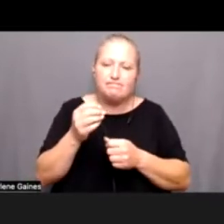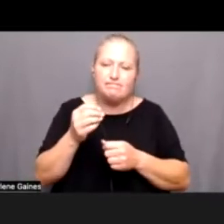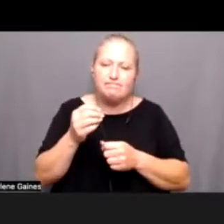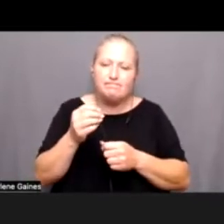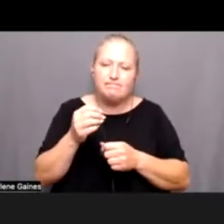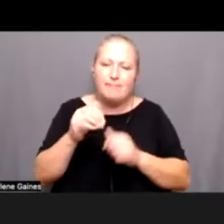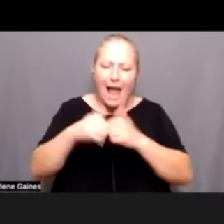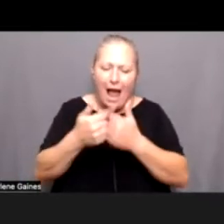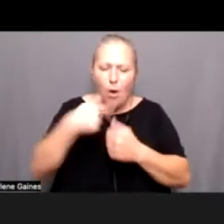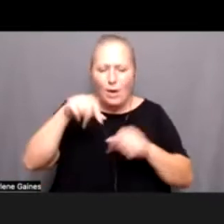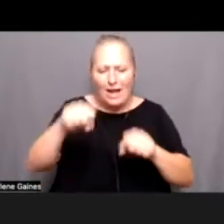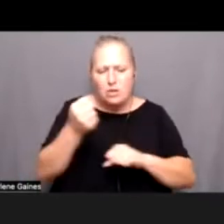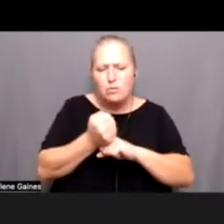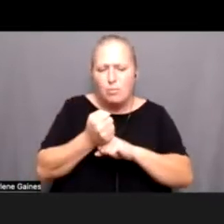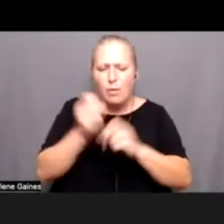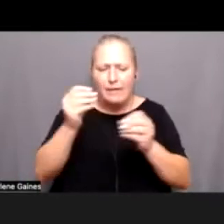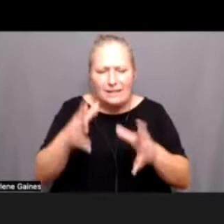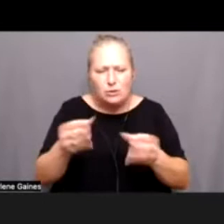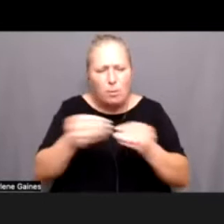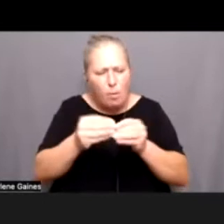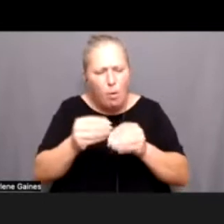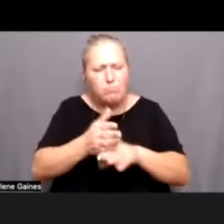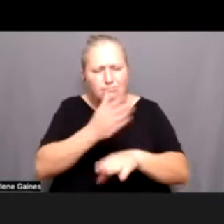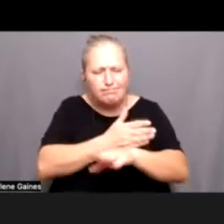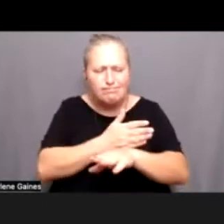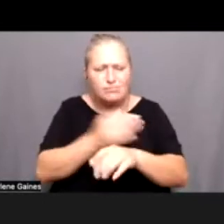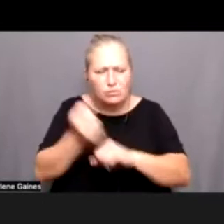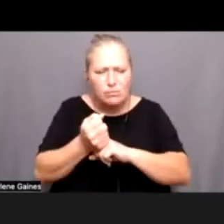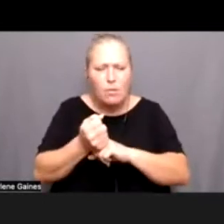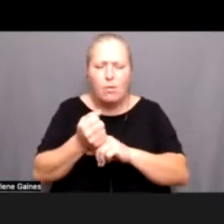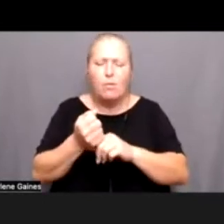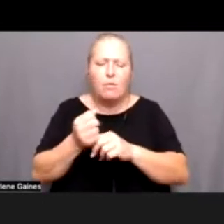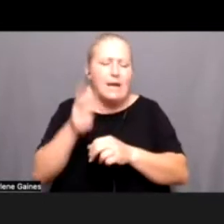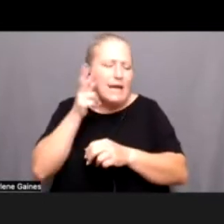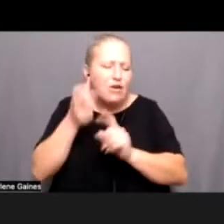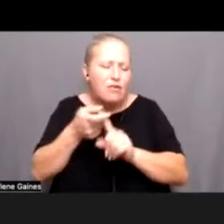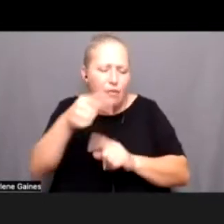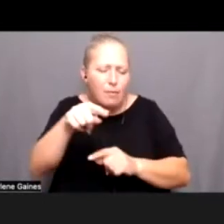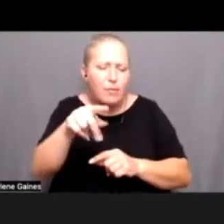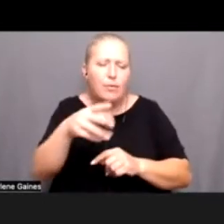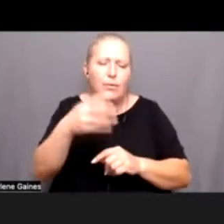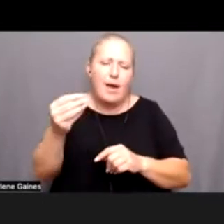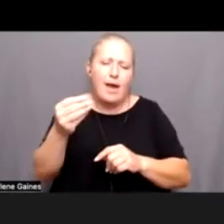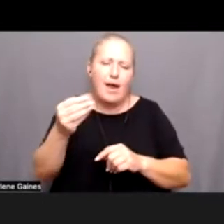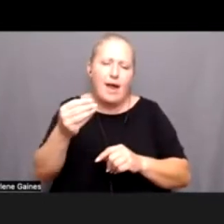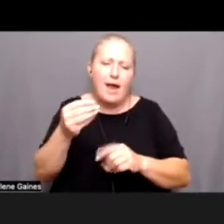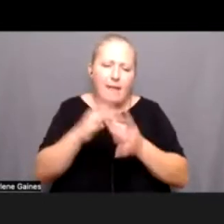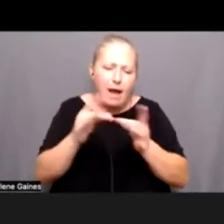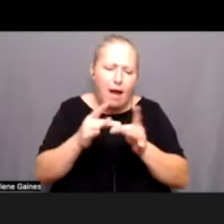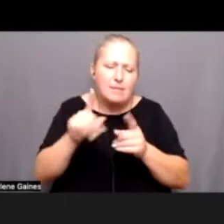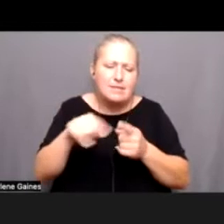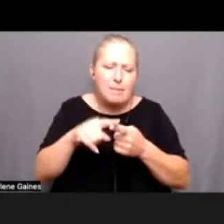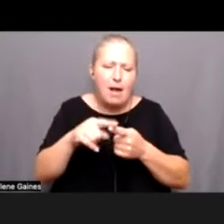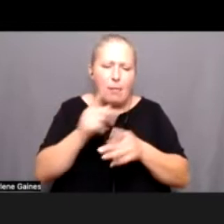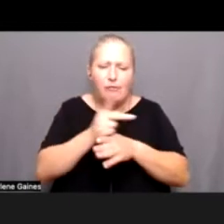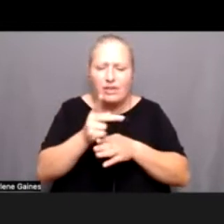ways that we can support our teachers more. And so hearing from you and some of the comments that you made around